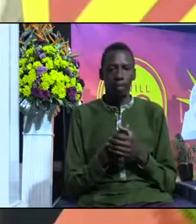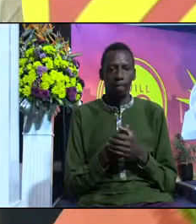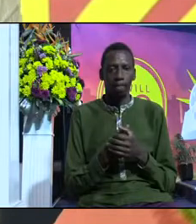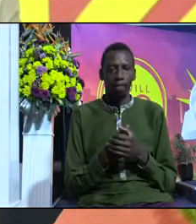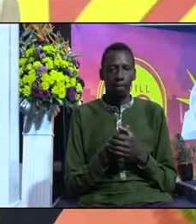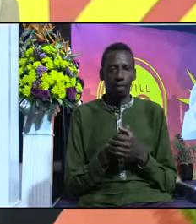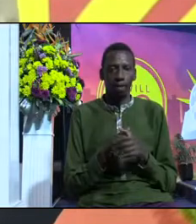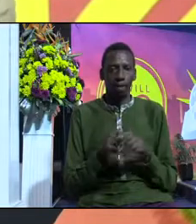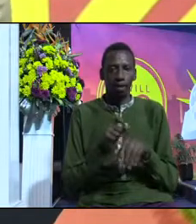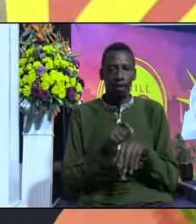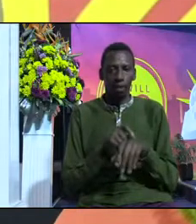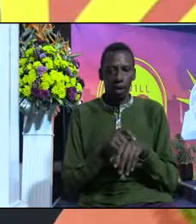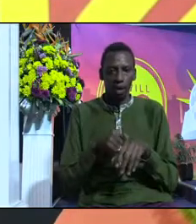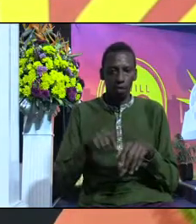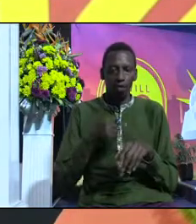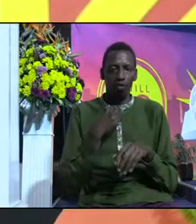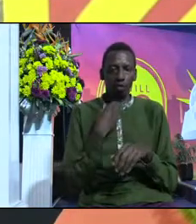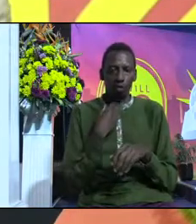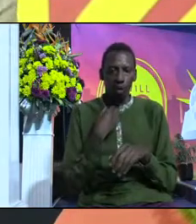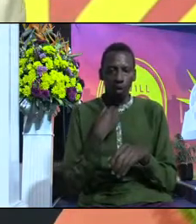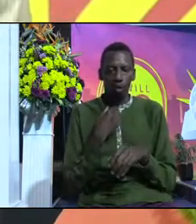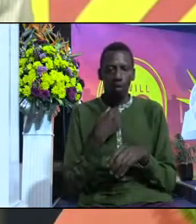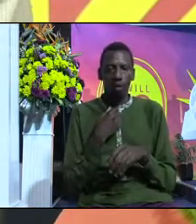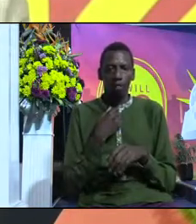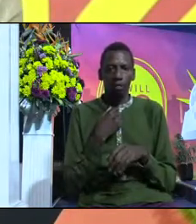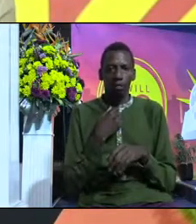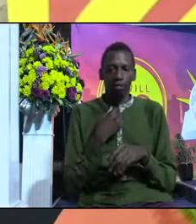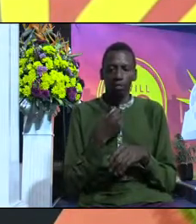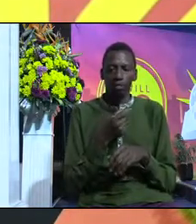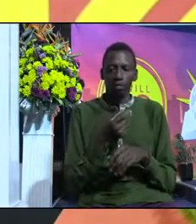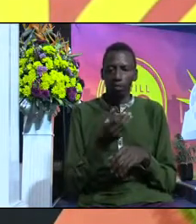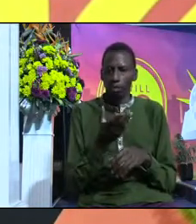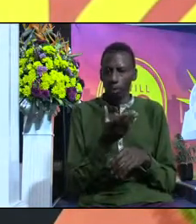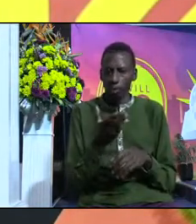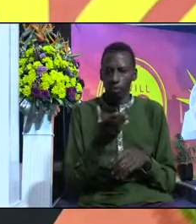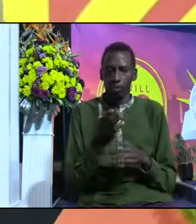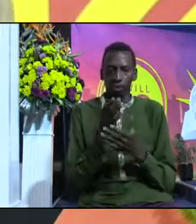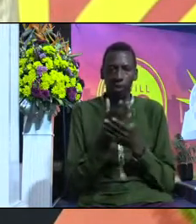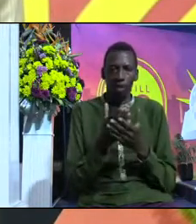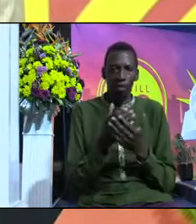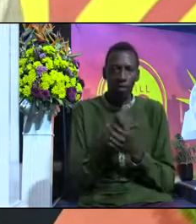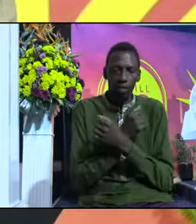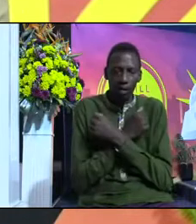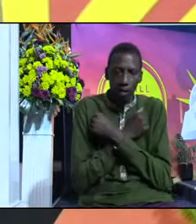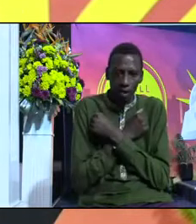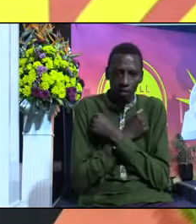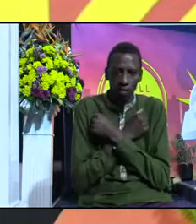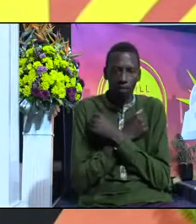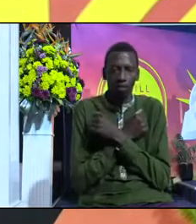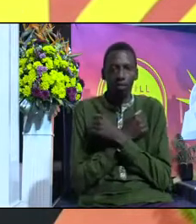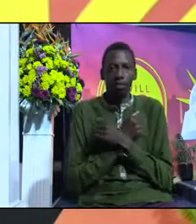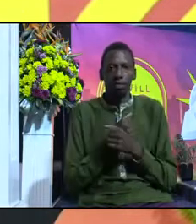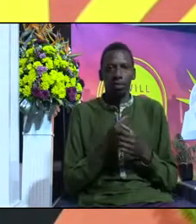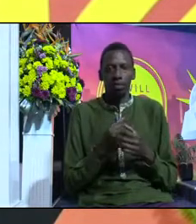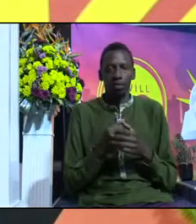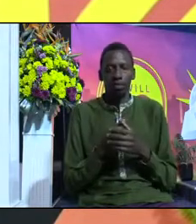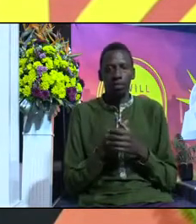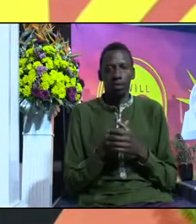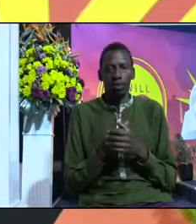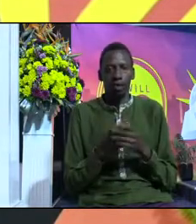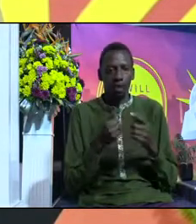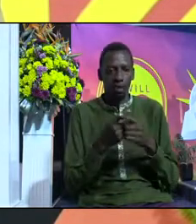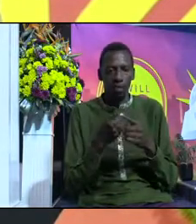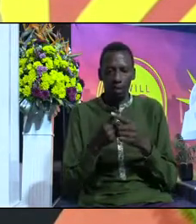Luther Vandross type of love and Lionel Richie type of love and Gladys Knight type of love,